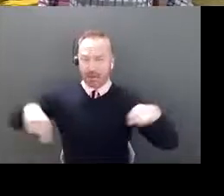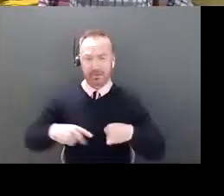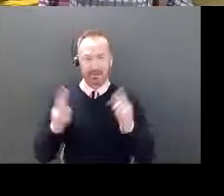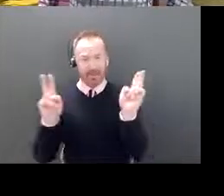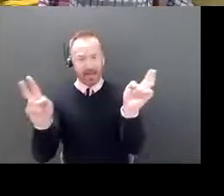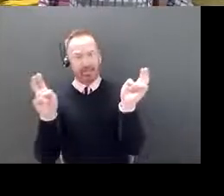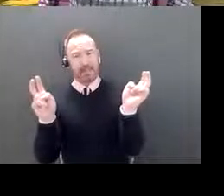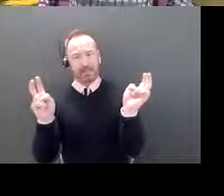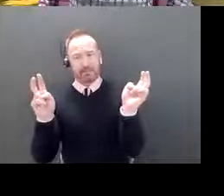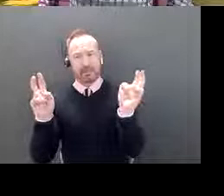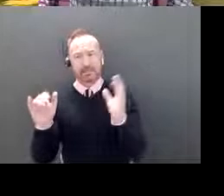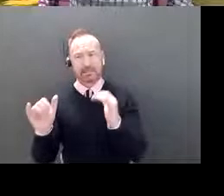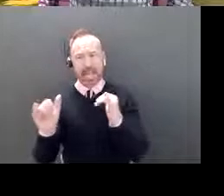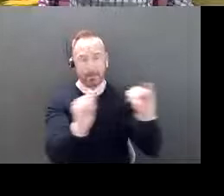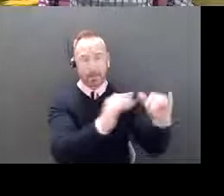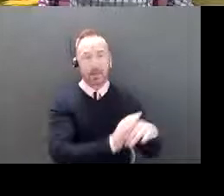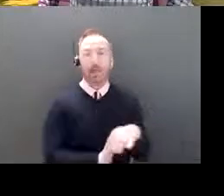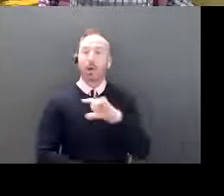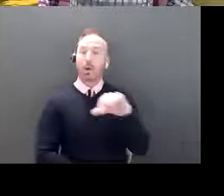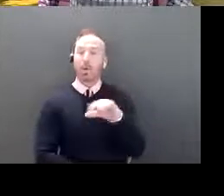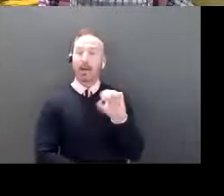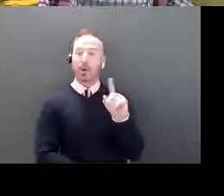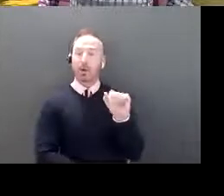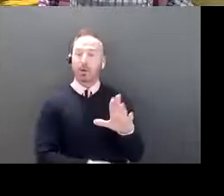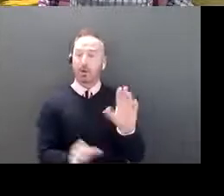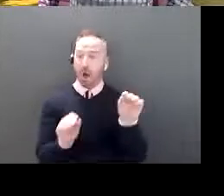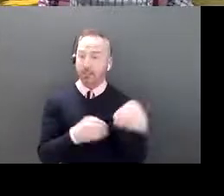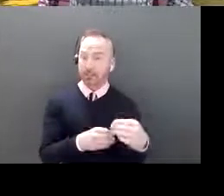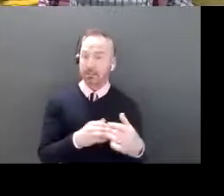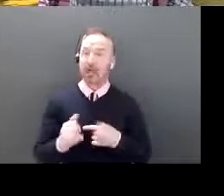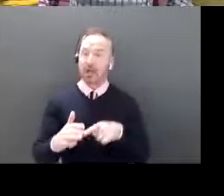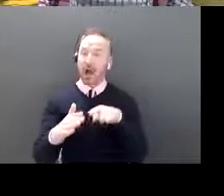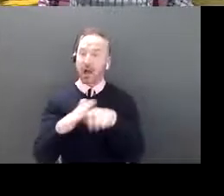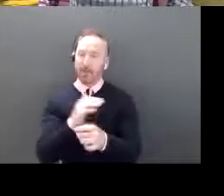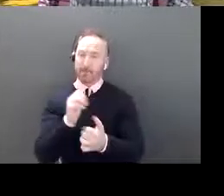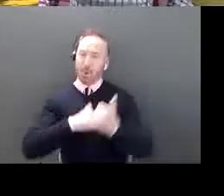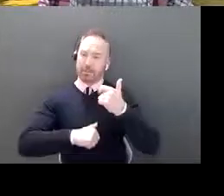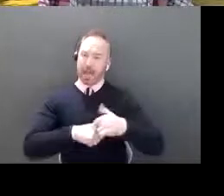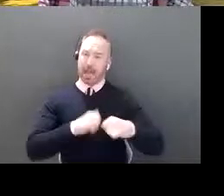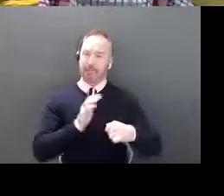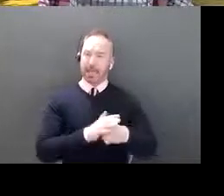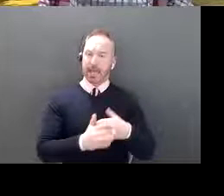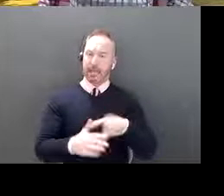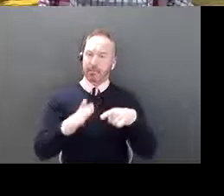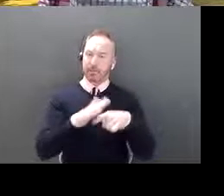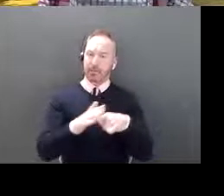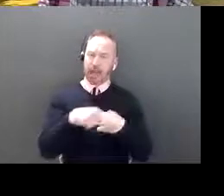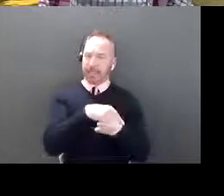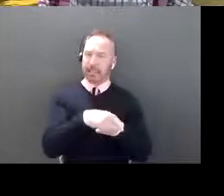Quebec Coroner's Office, most of the homicides are perpetrated by males. 70% are